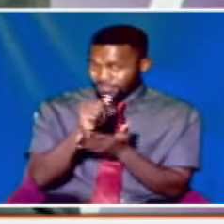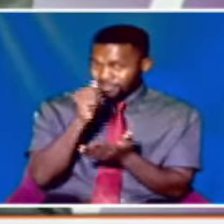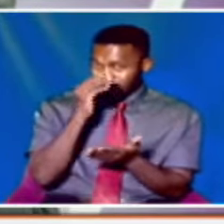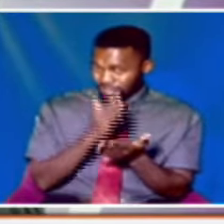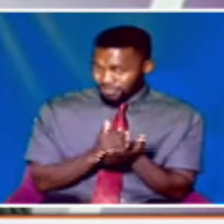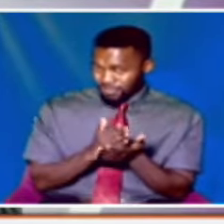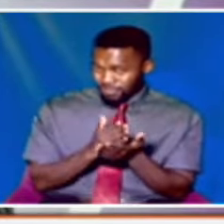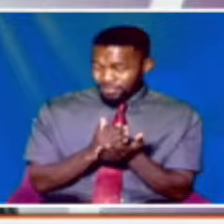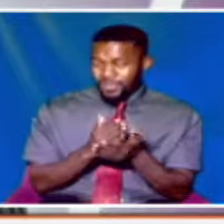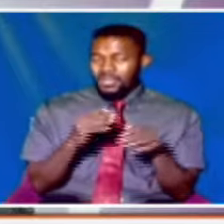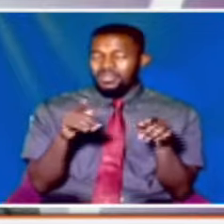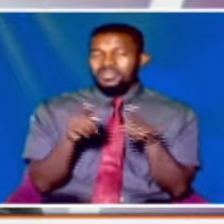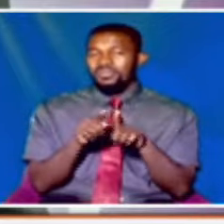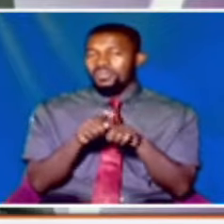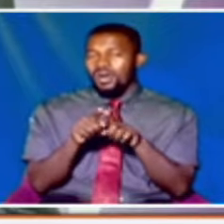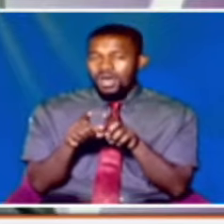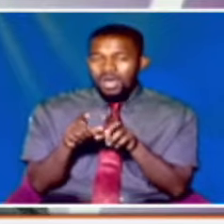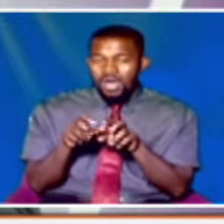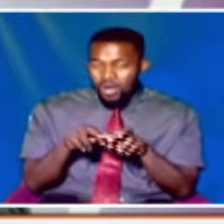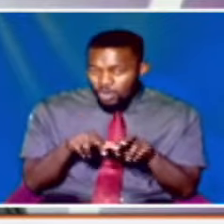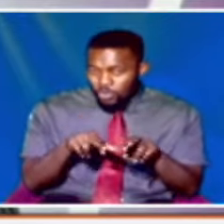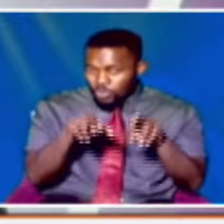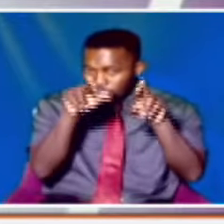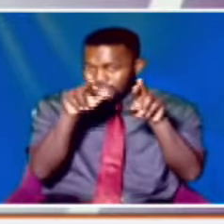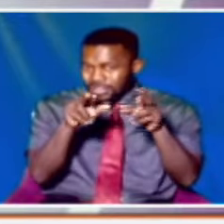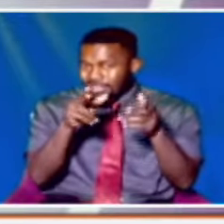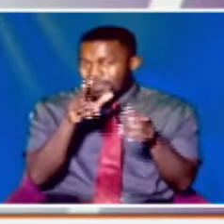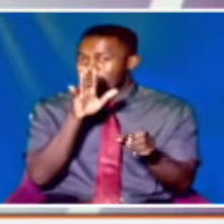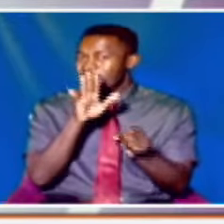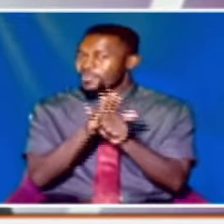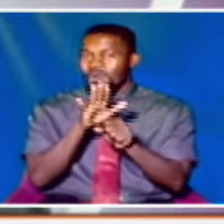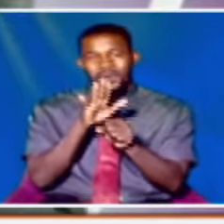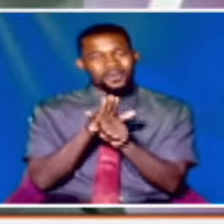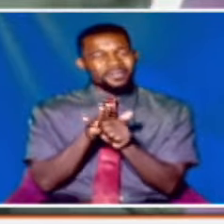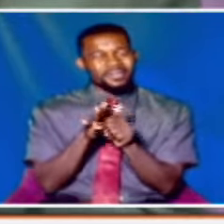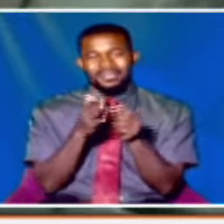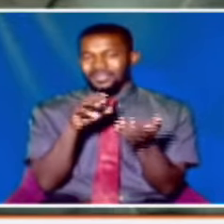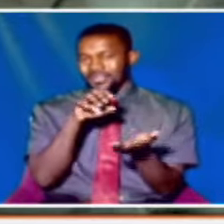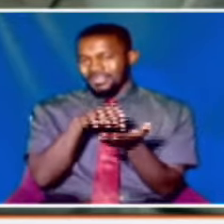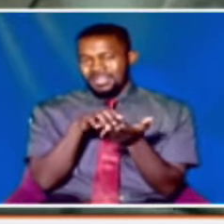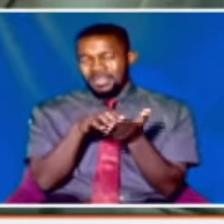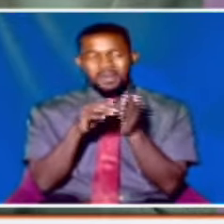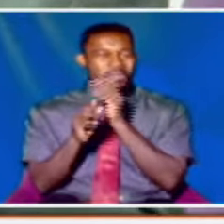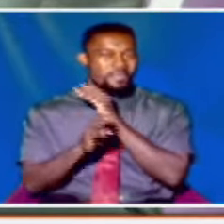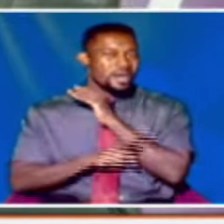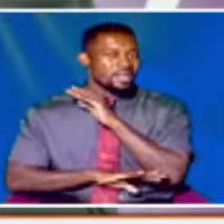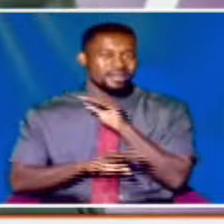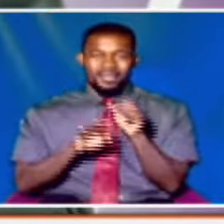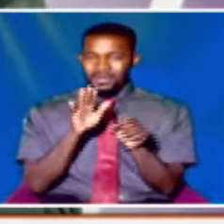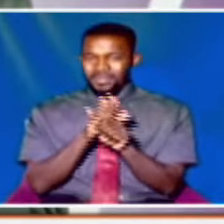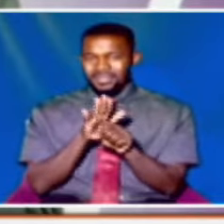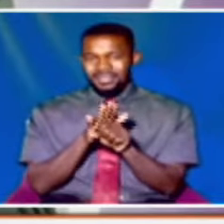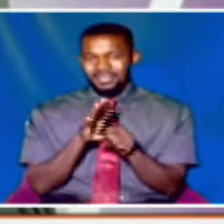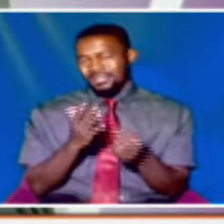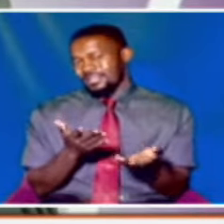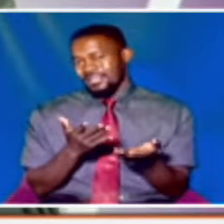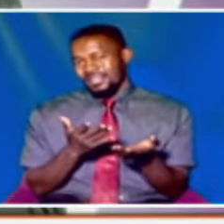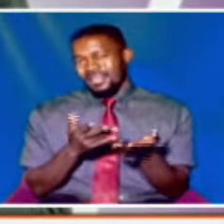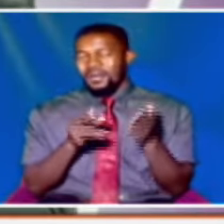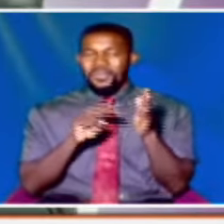that are full of potholes, especially in Nairobi and other urban areas, you'll just tell that